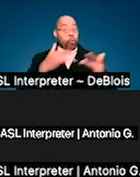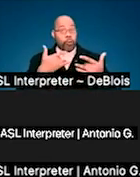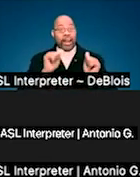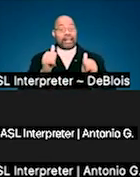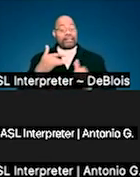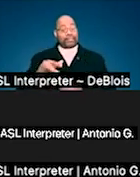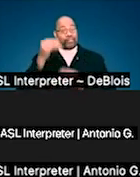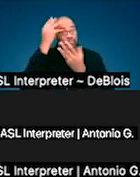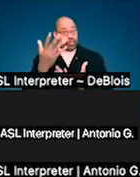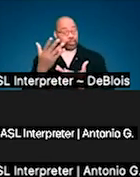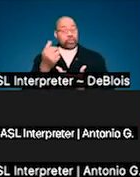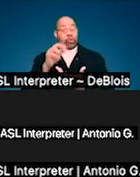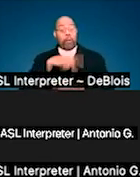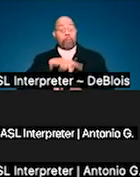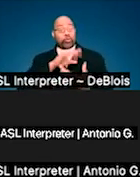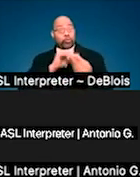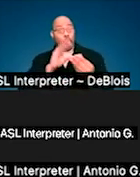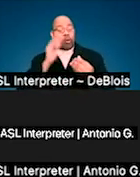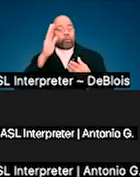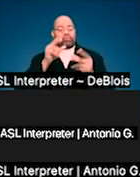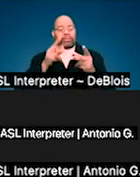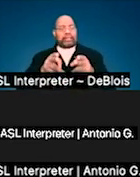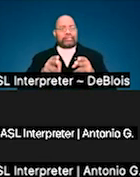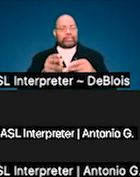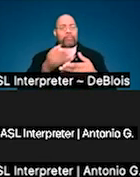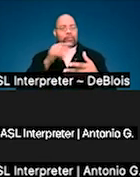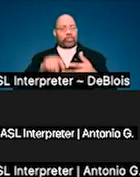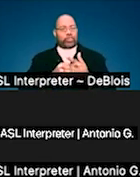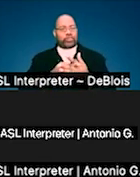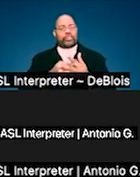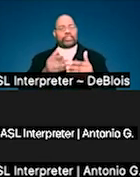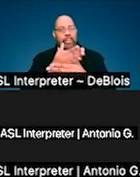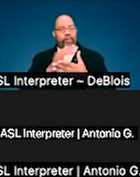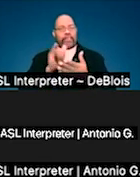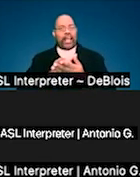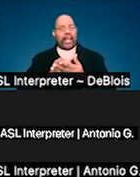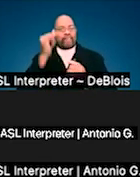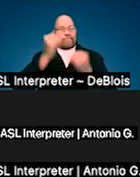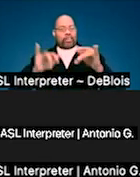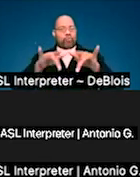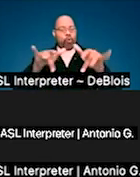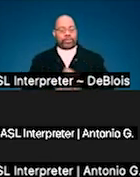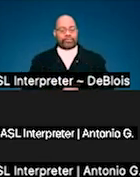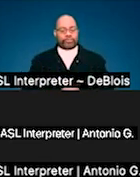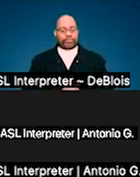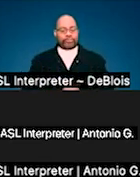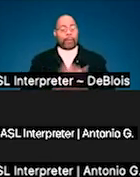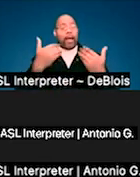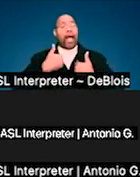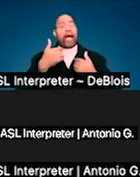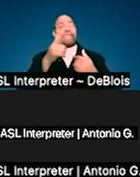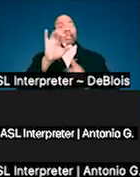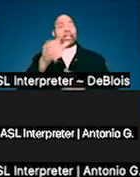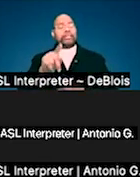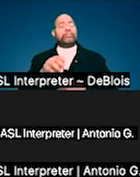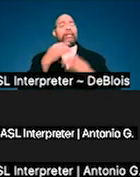sensitive information or personal stories will be edited out before sharing the final recording. There may be links, emails, and